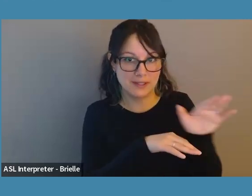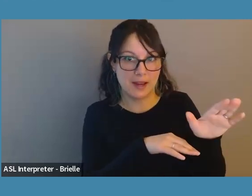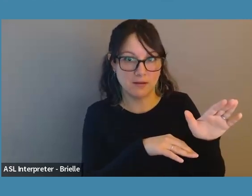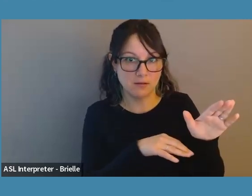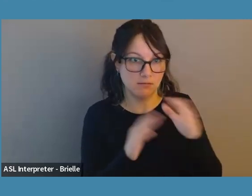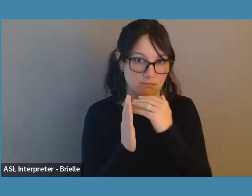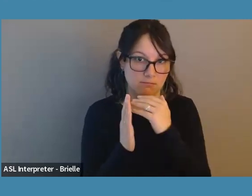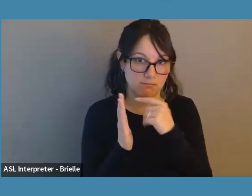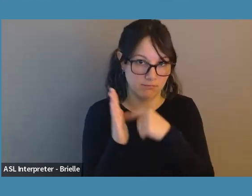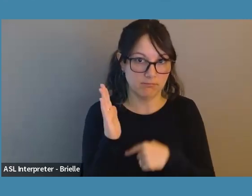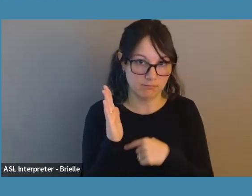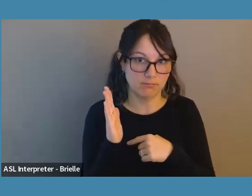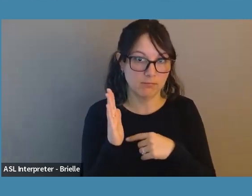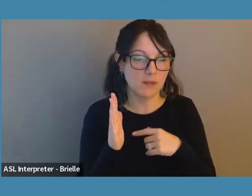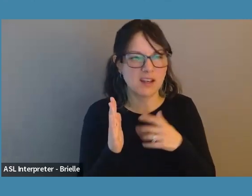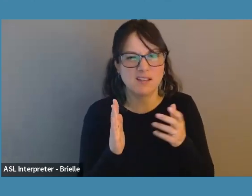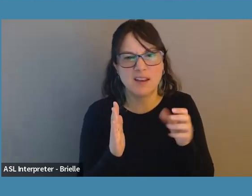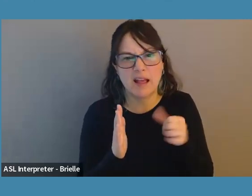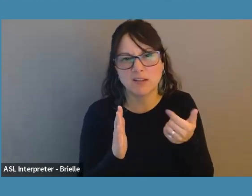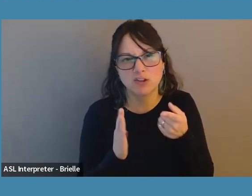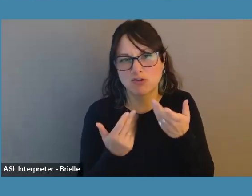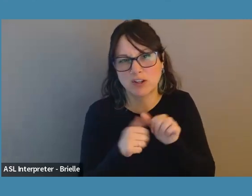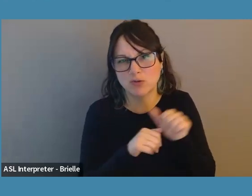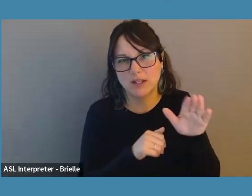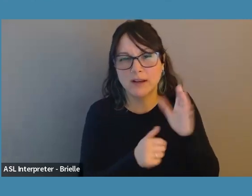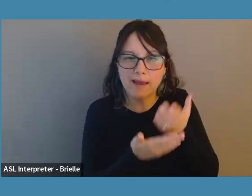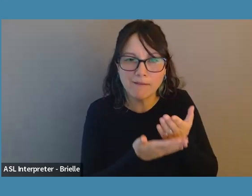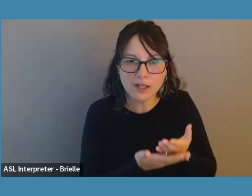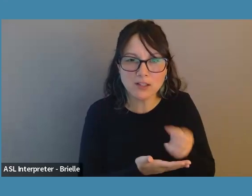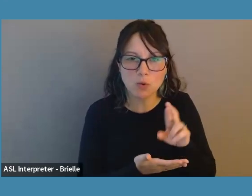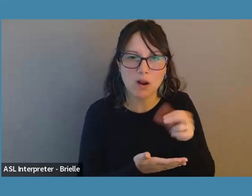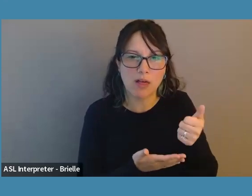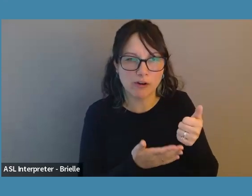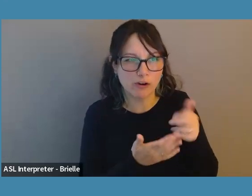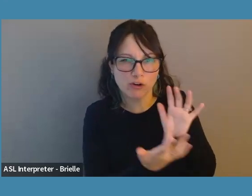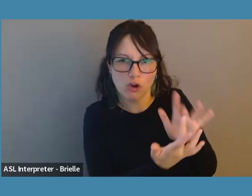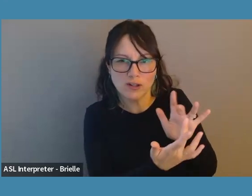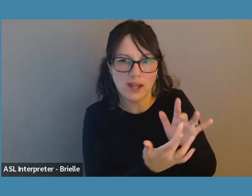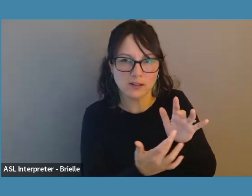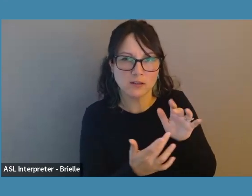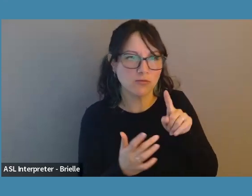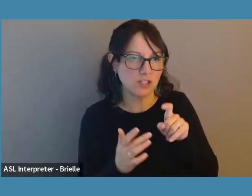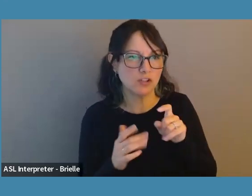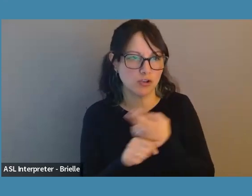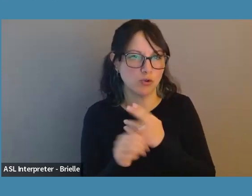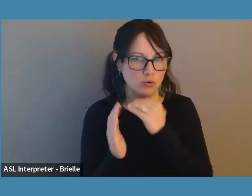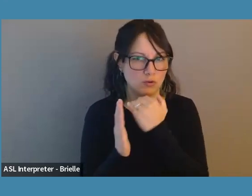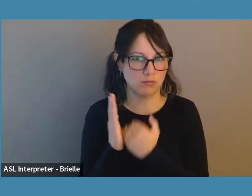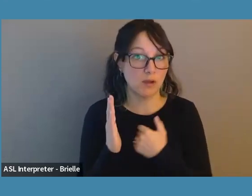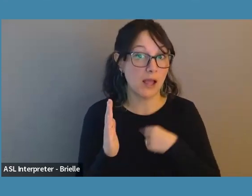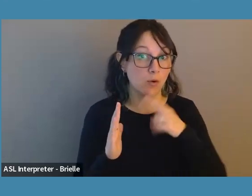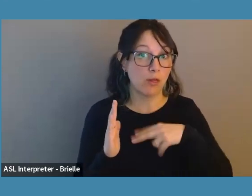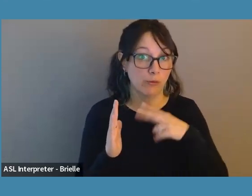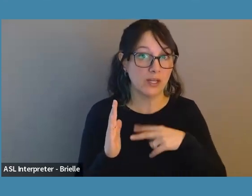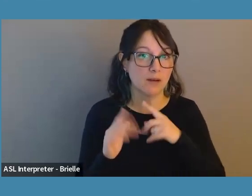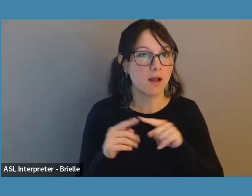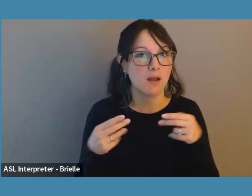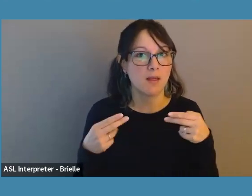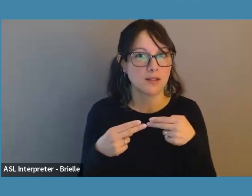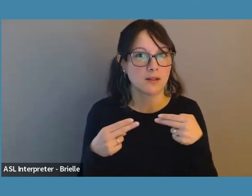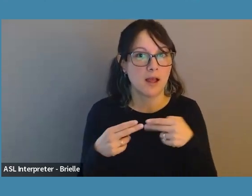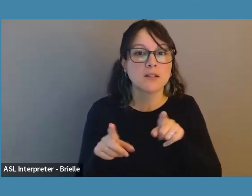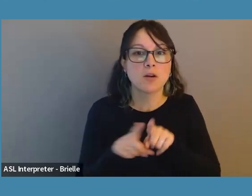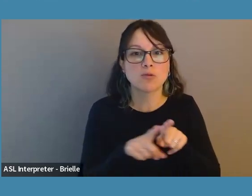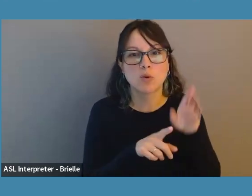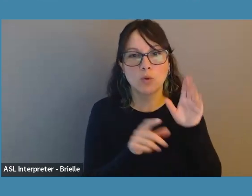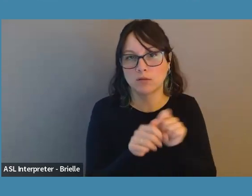anything else that you're trying to send in. So that'd be, your evidence or any other communications you need to have. I'll read it out, but the slides are also